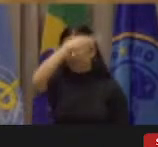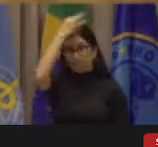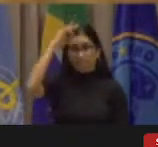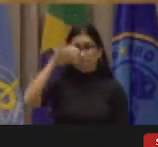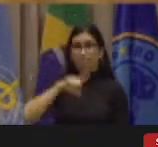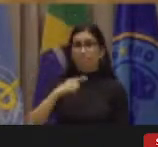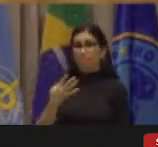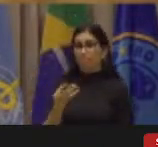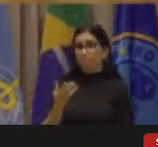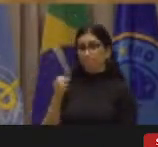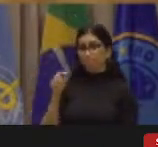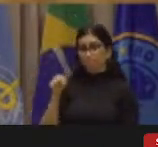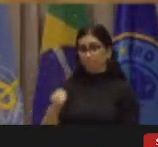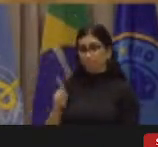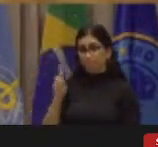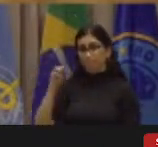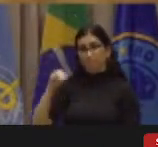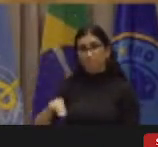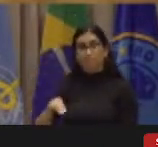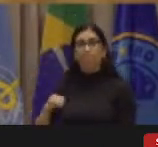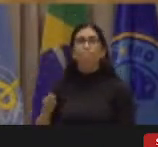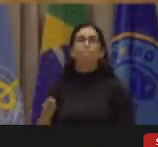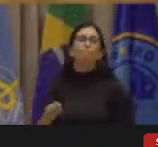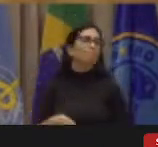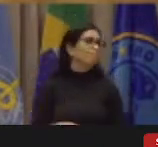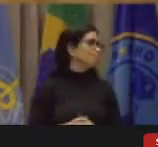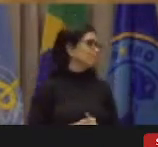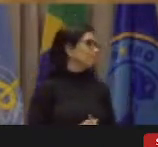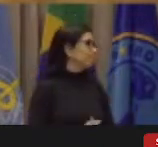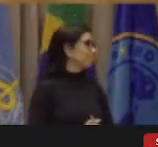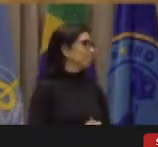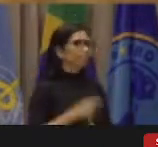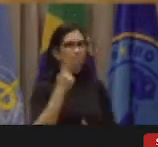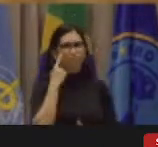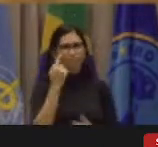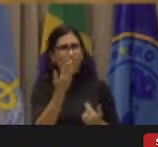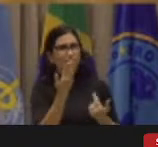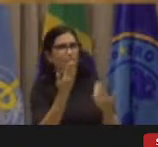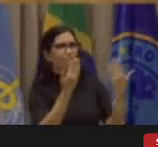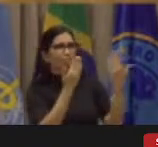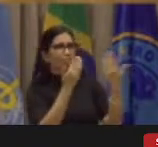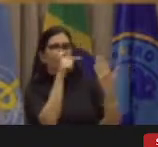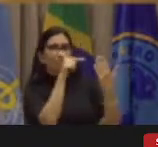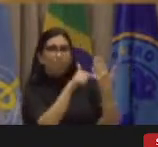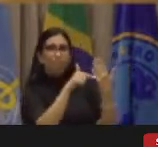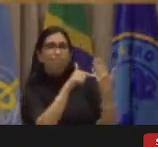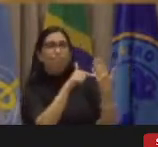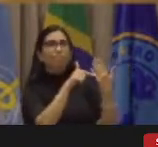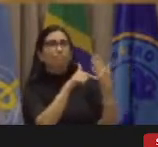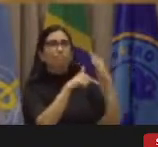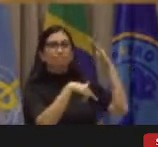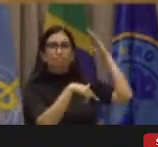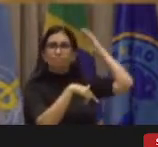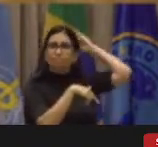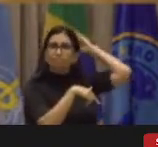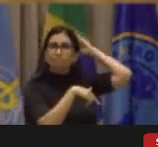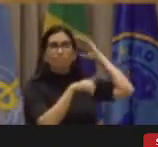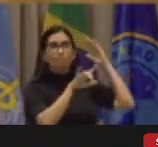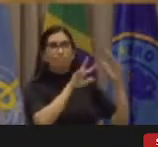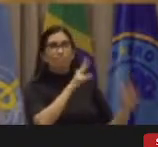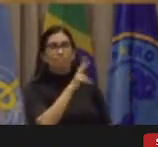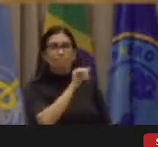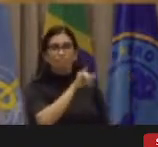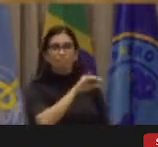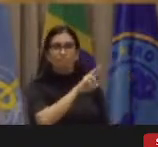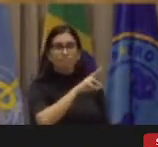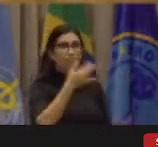has 46,000 square kilometers. Going back to Pará, the Ilha of Marajó has 42 square